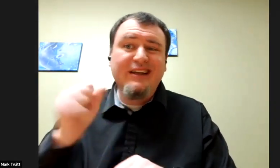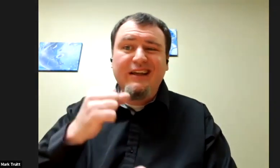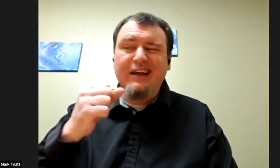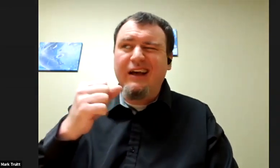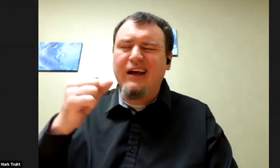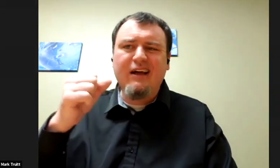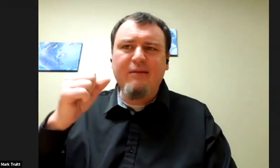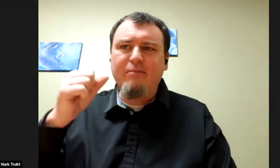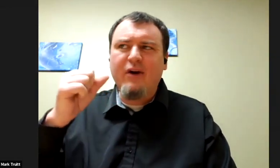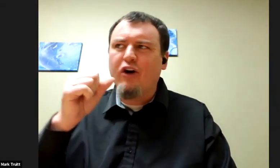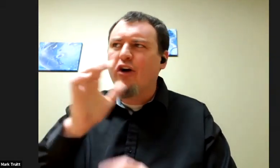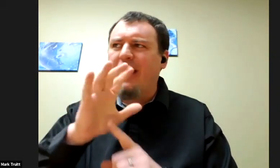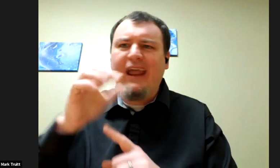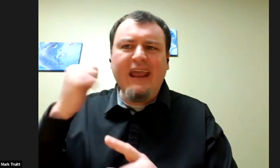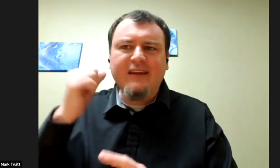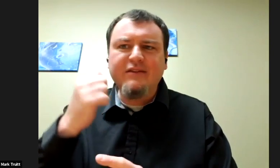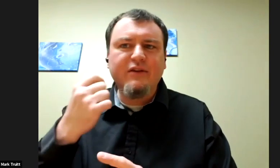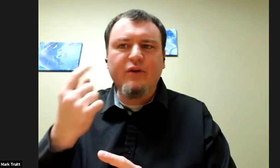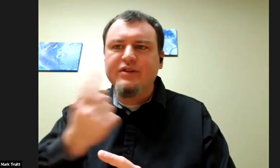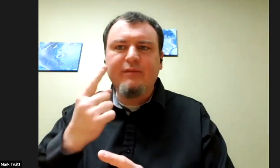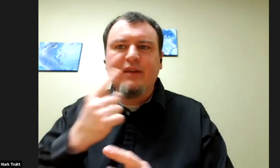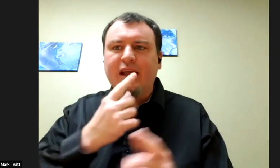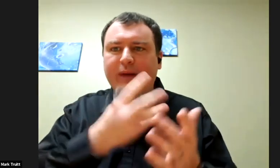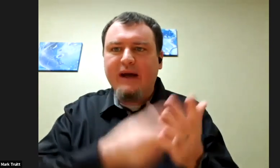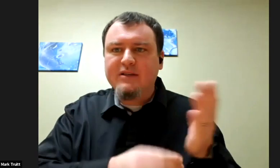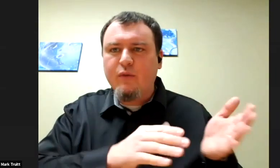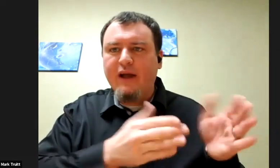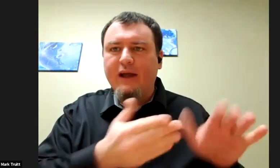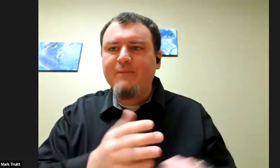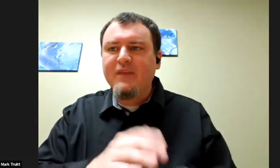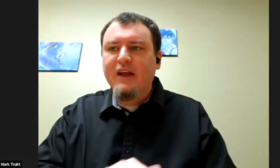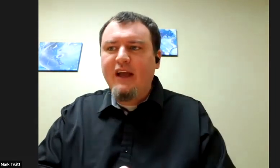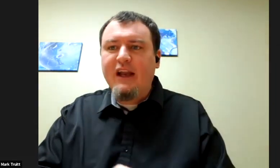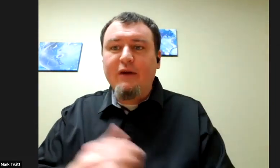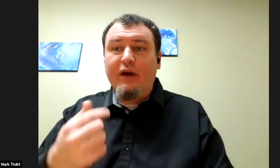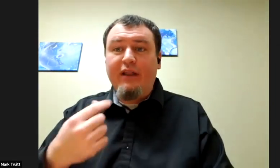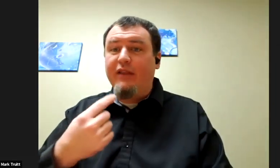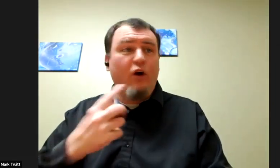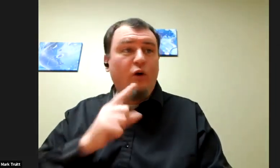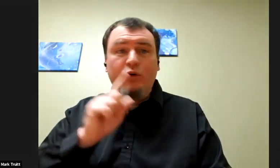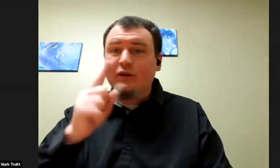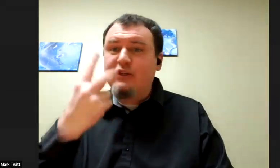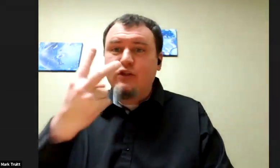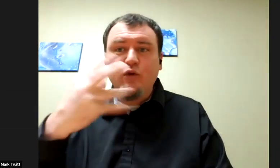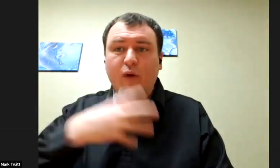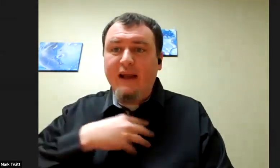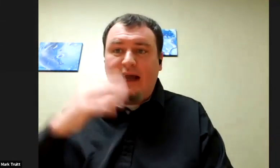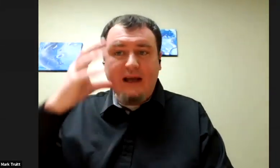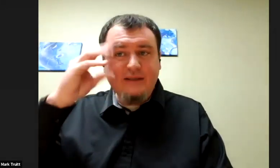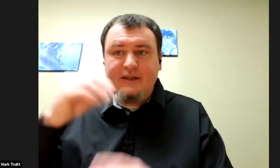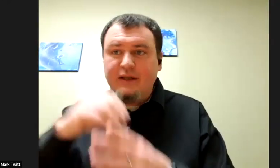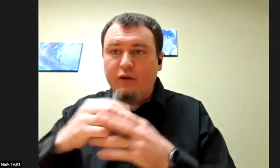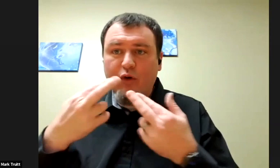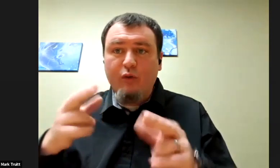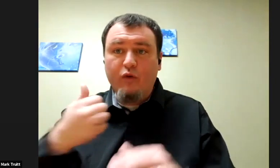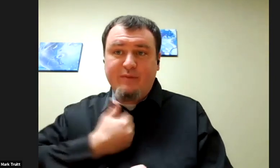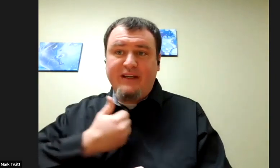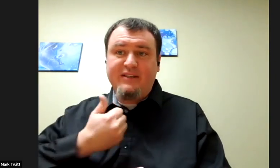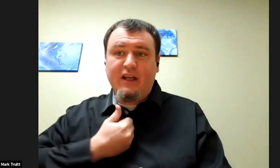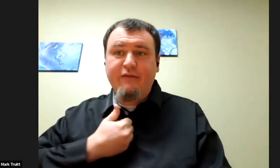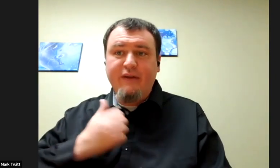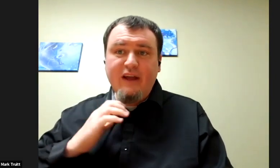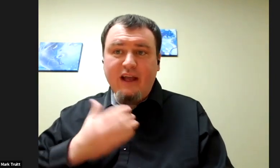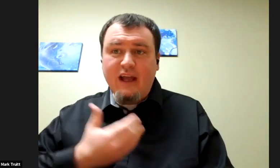churches. Her aunt or something had passed away. And the only two white guys in the room